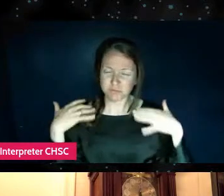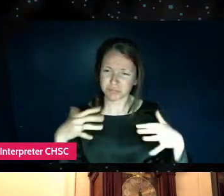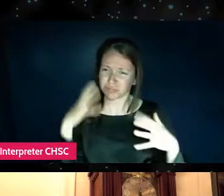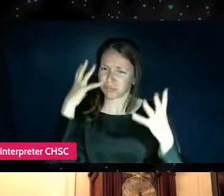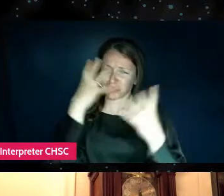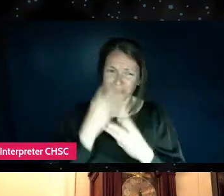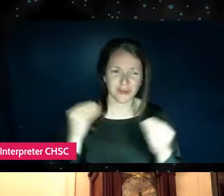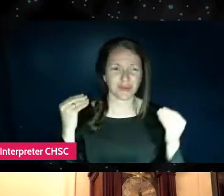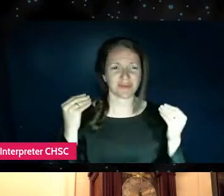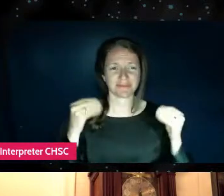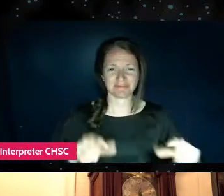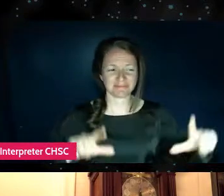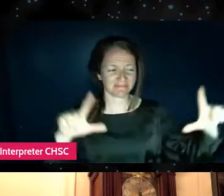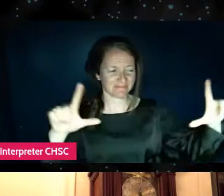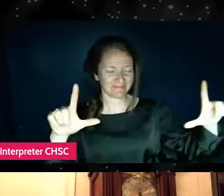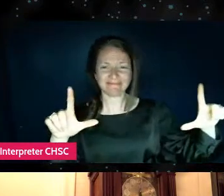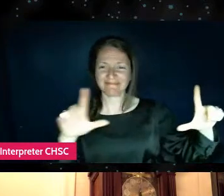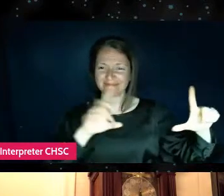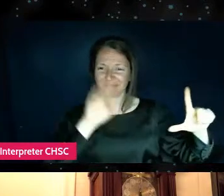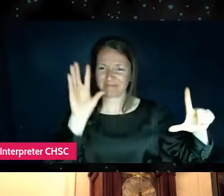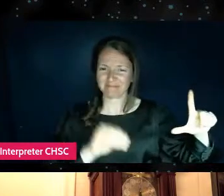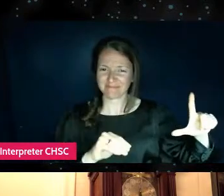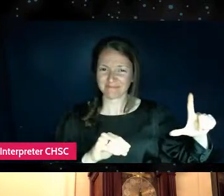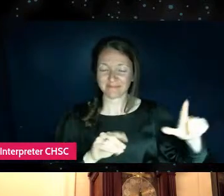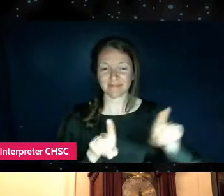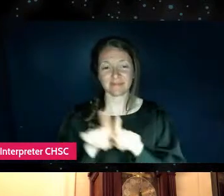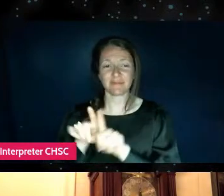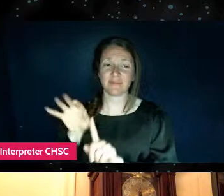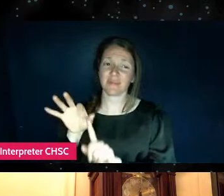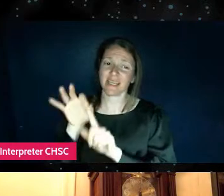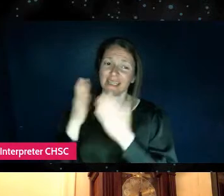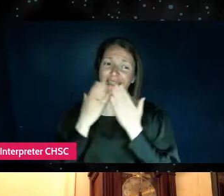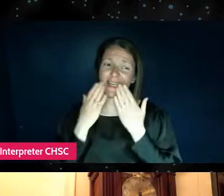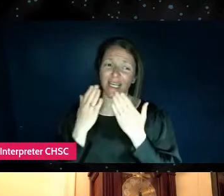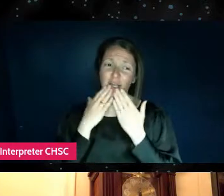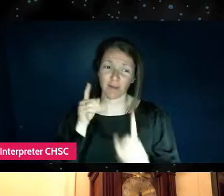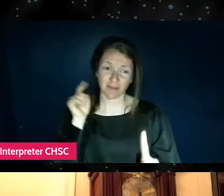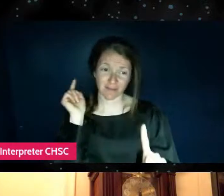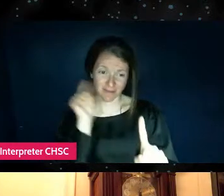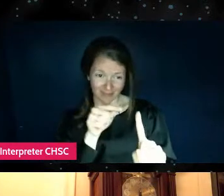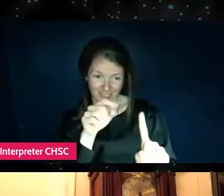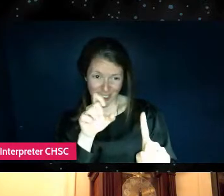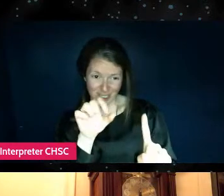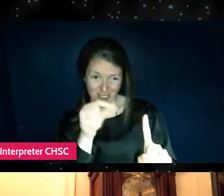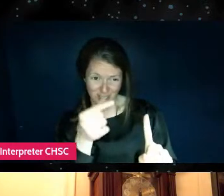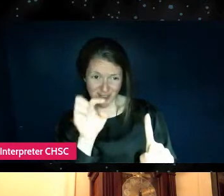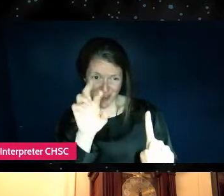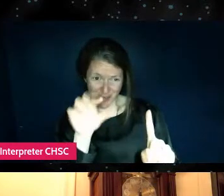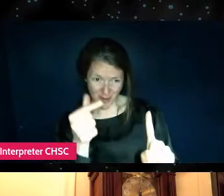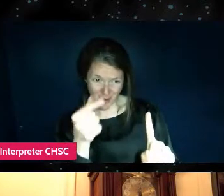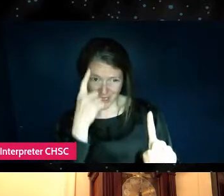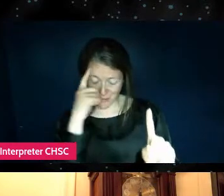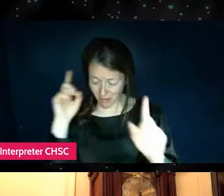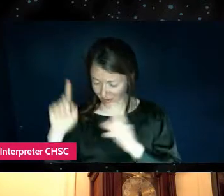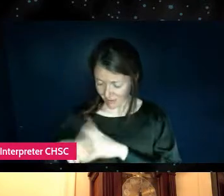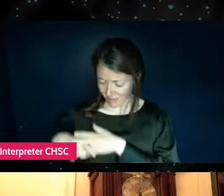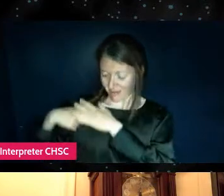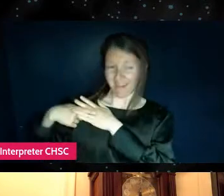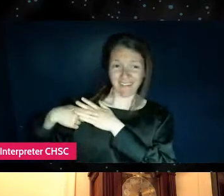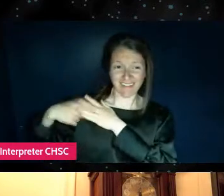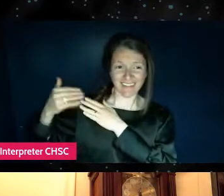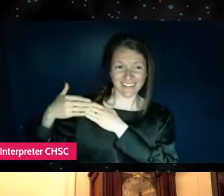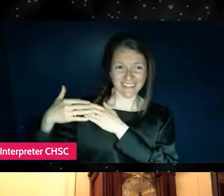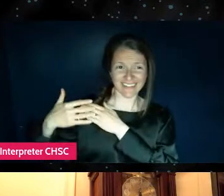beautiful before. And I also want to say a special thank you and single you out, George, for paving the way for all of